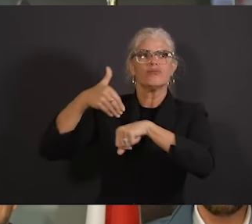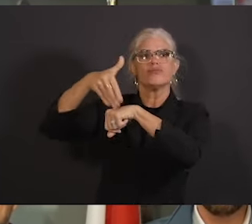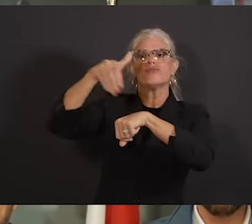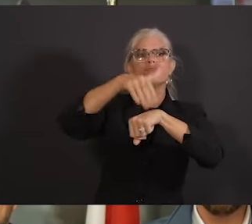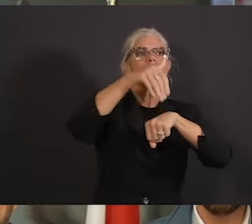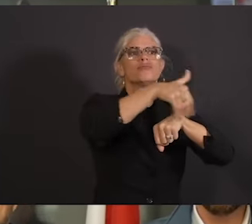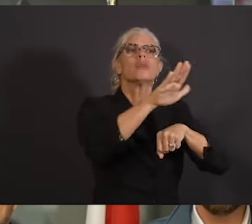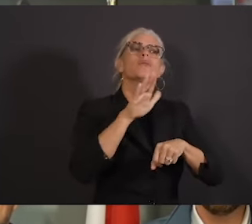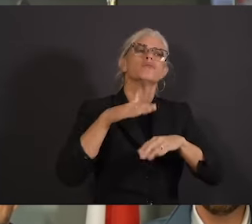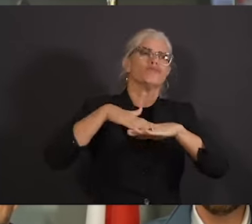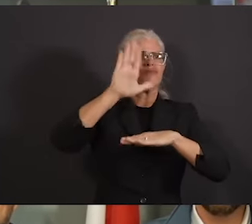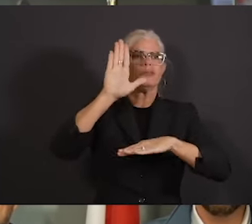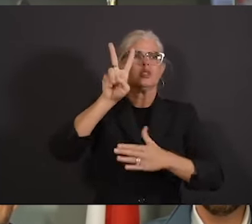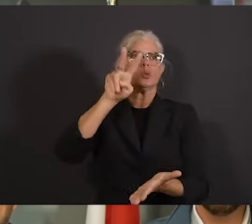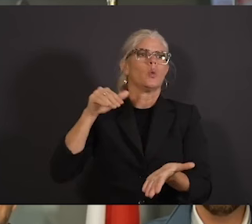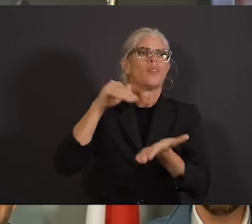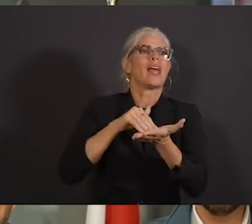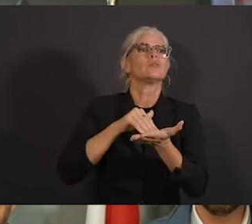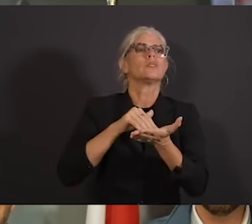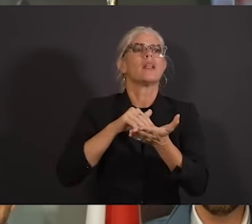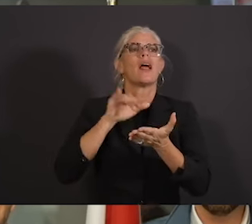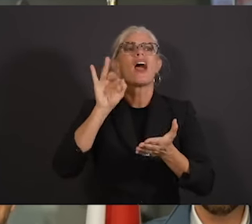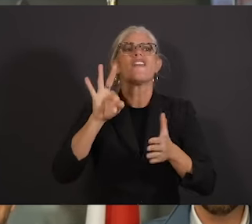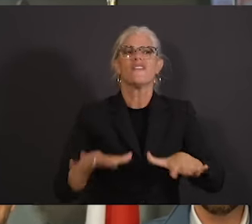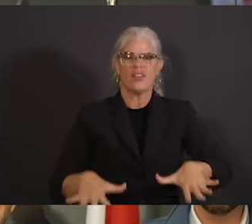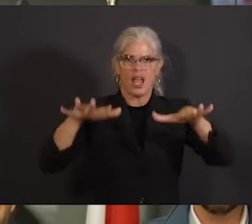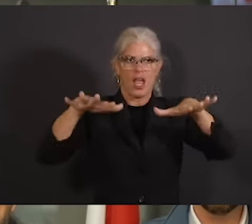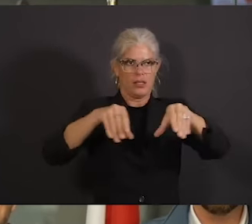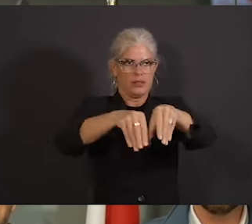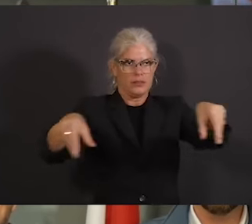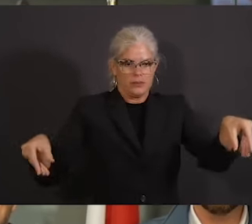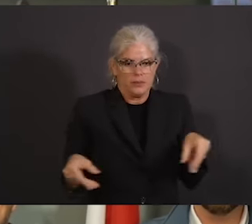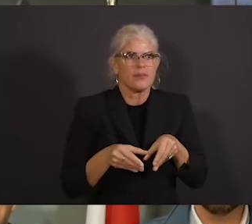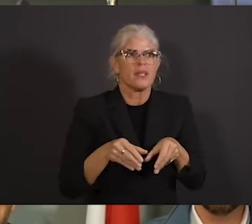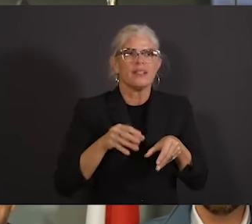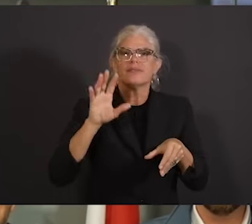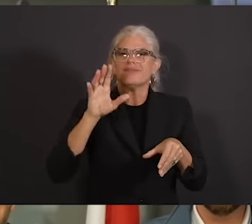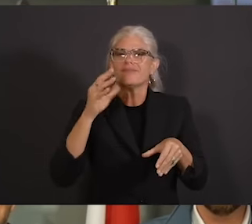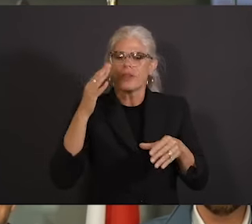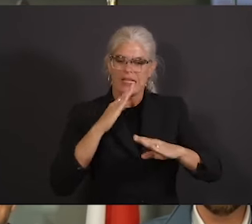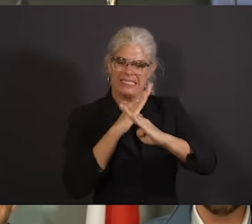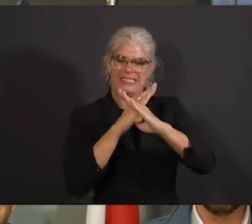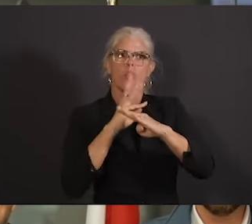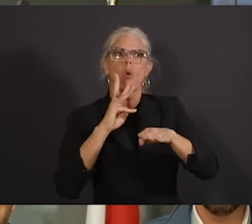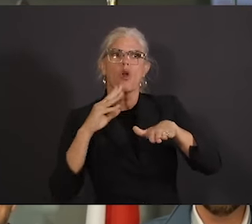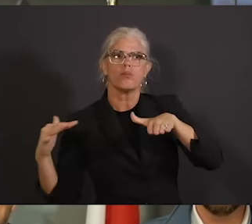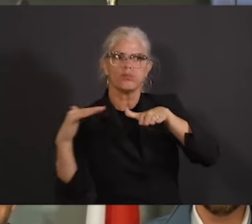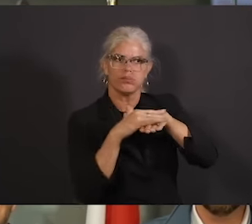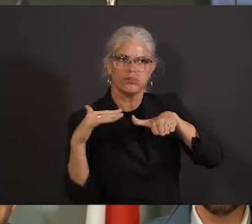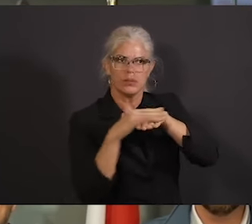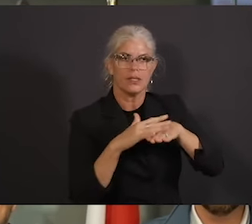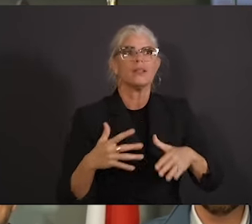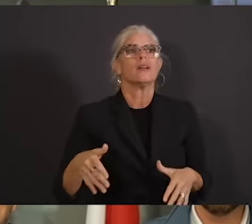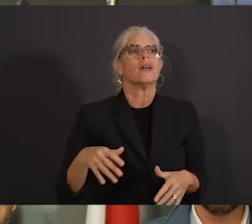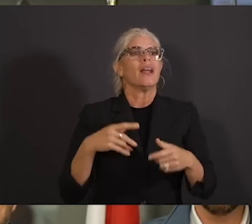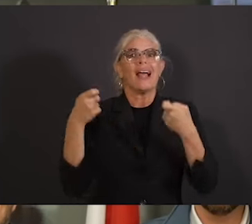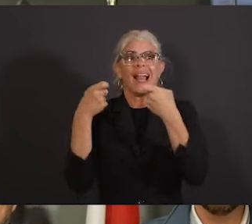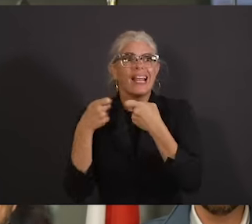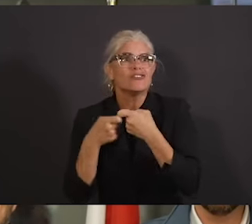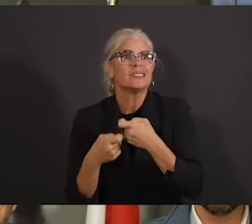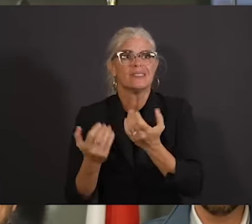protection systems and prioritizing critical infrastructure like hospitals, wastewater treatment facilities, and electrical infrastructure.